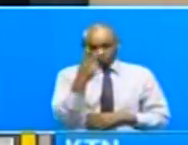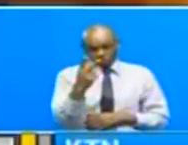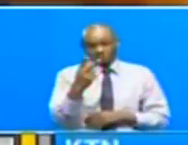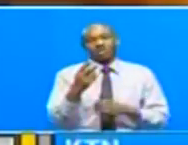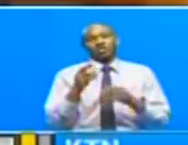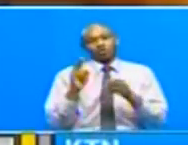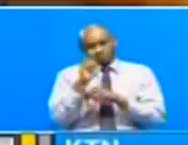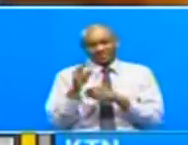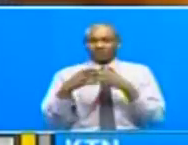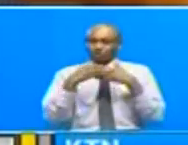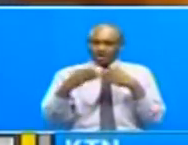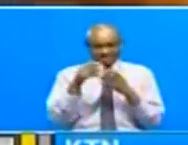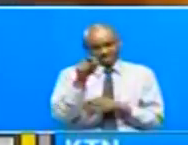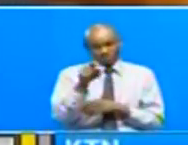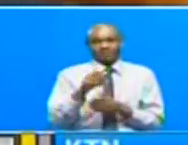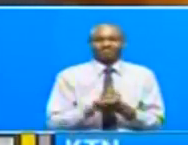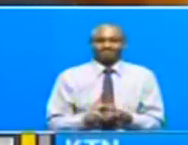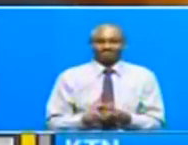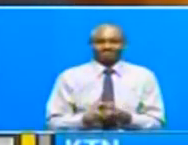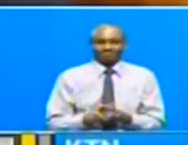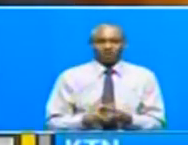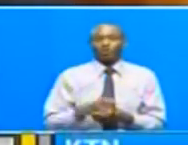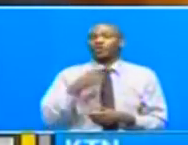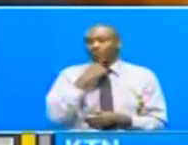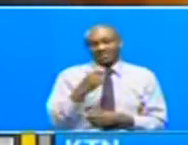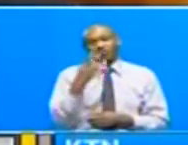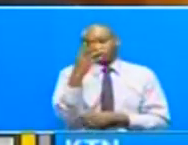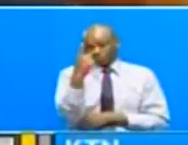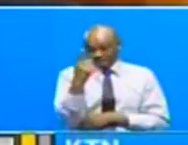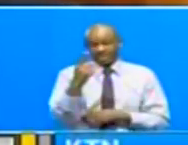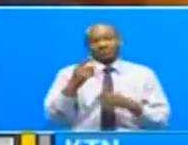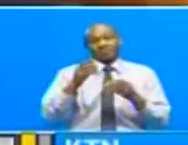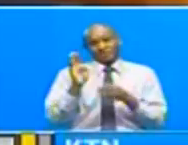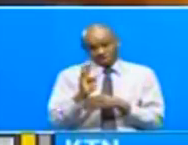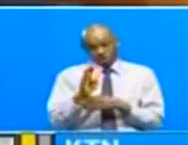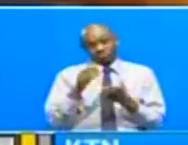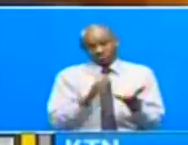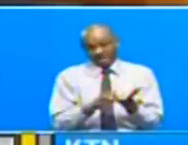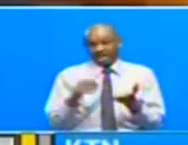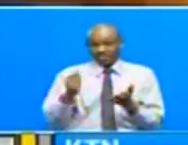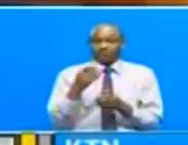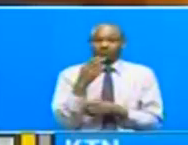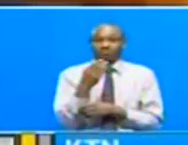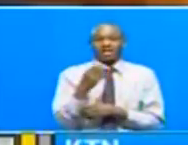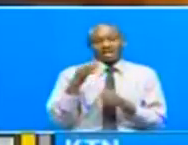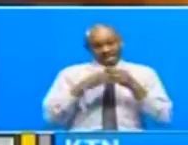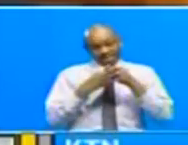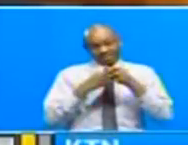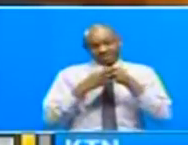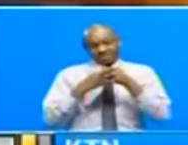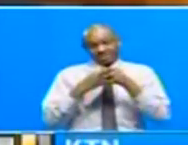$432.4 million. We require 41 billion shillings, 465 million,